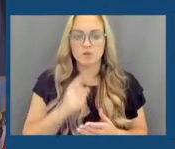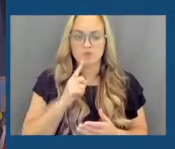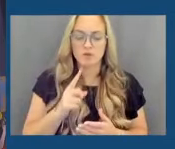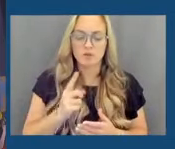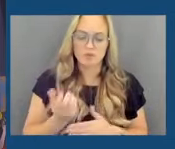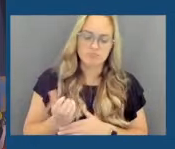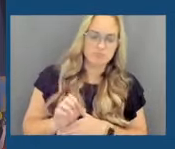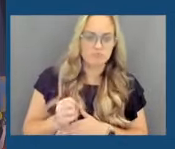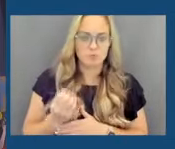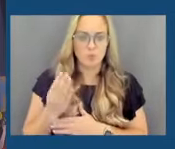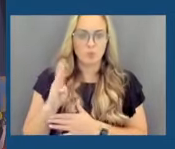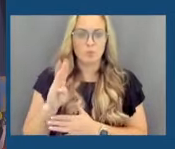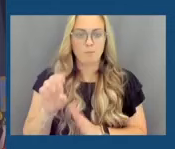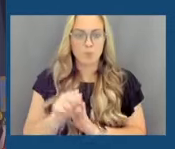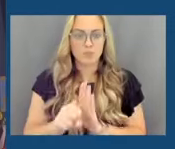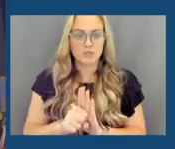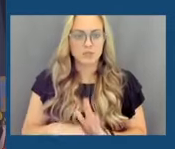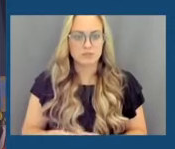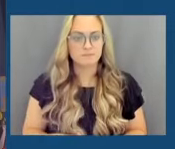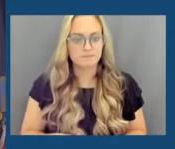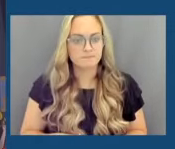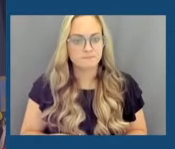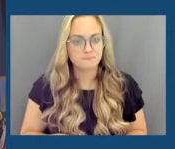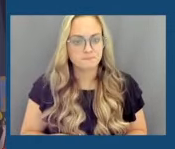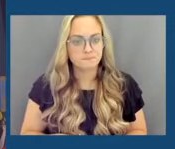blue states is how they defined this.